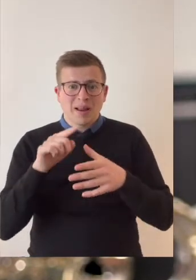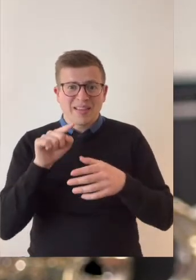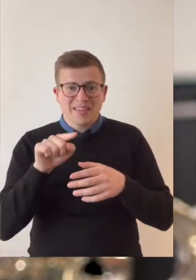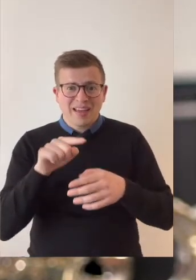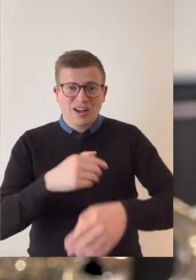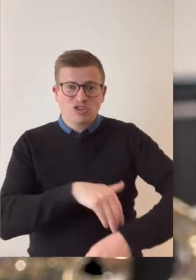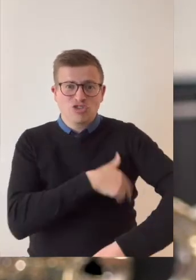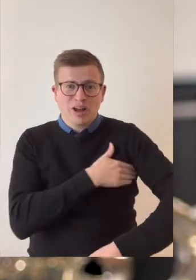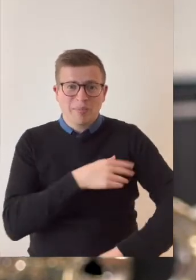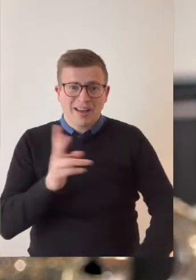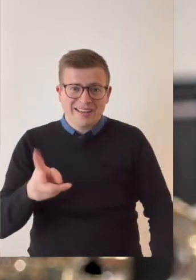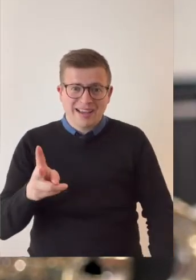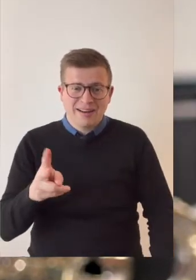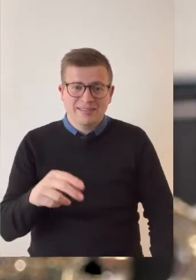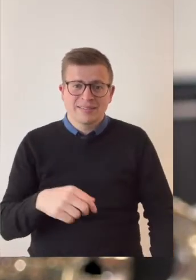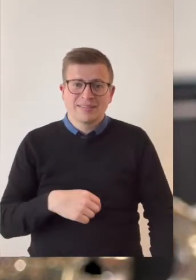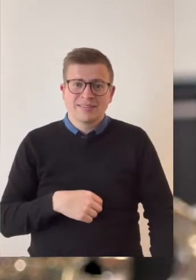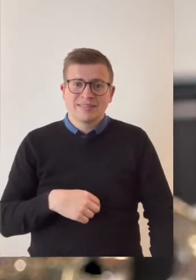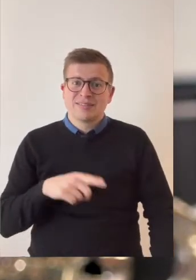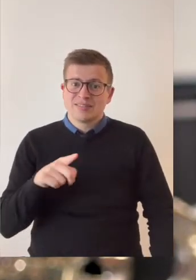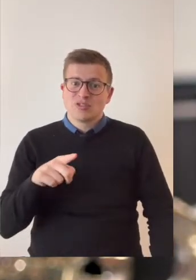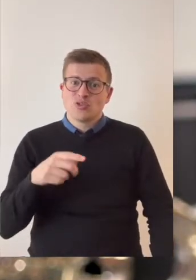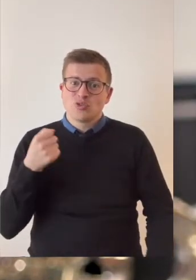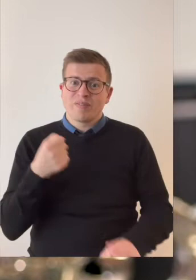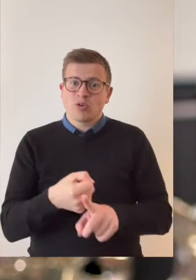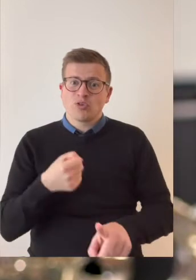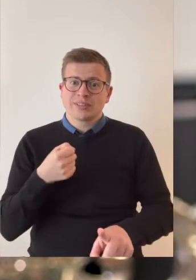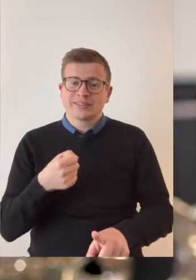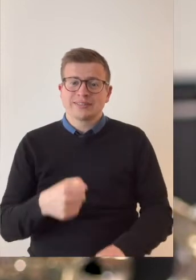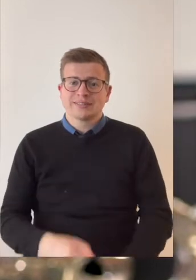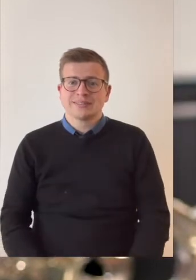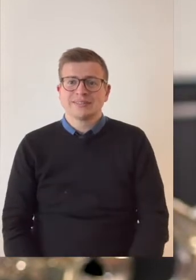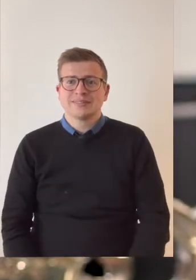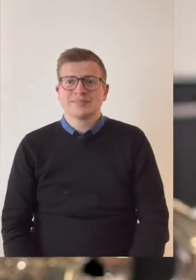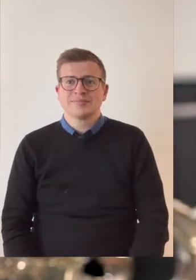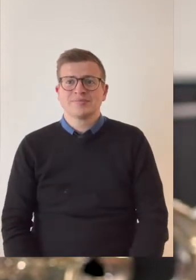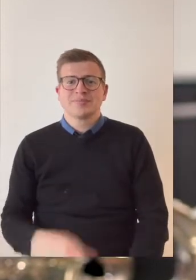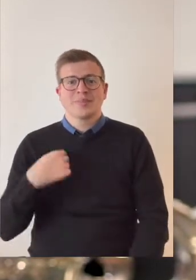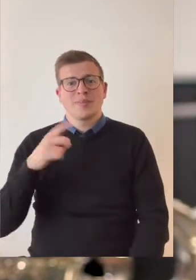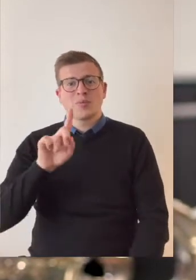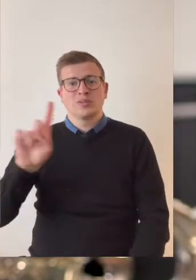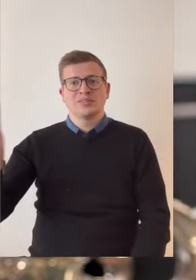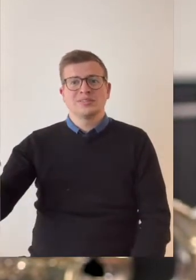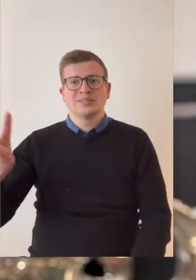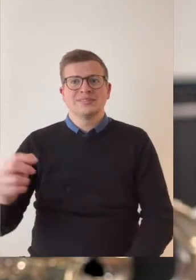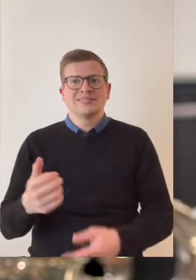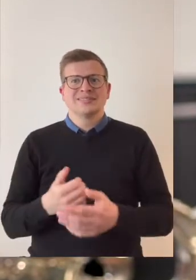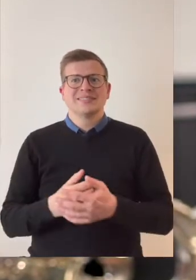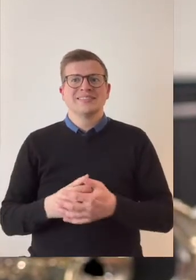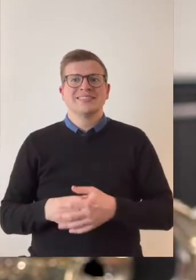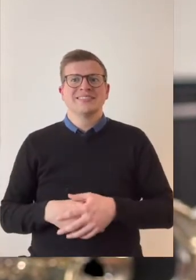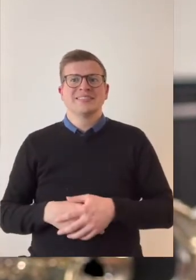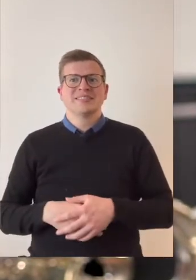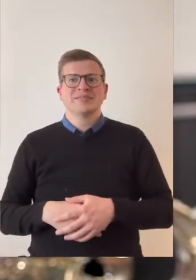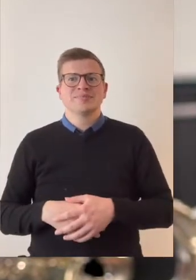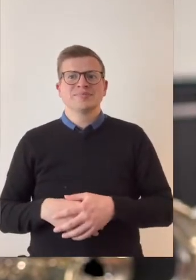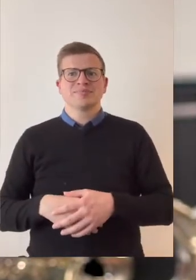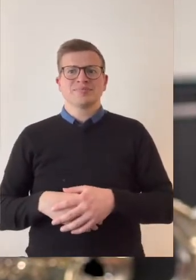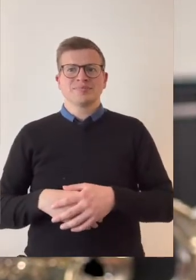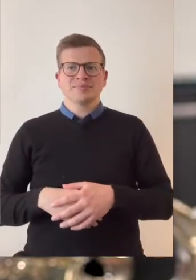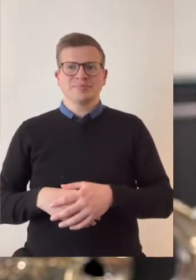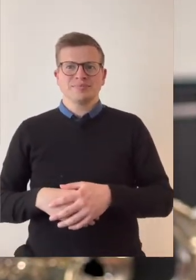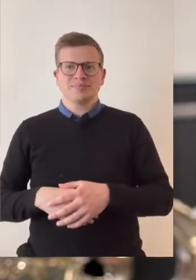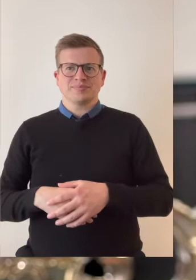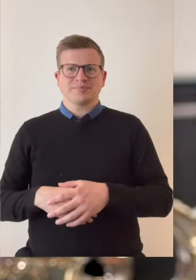playing that crap again, he said, you're for it, and wandered off. And he always used to, do you know how he used